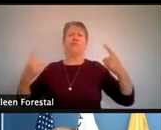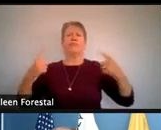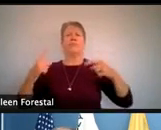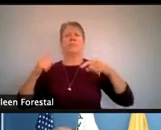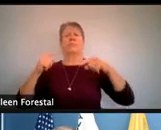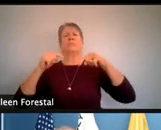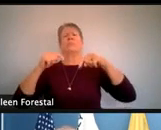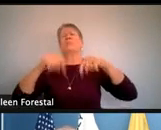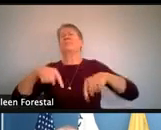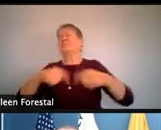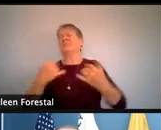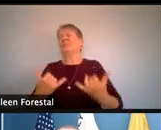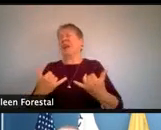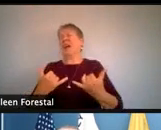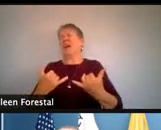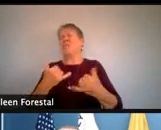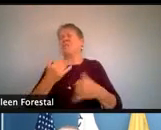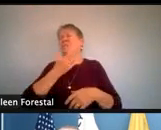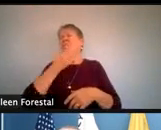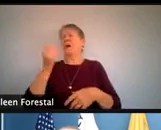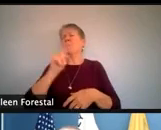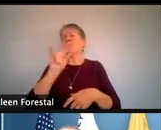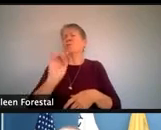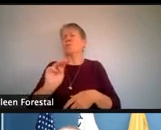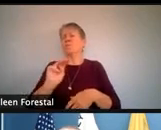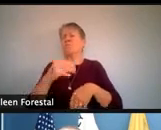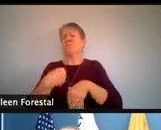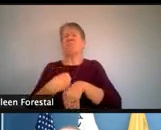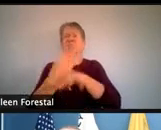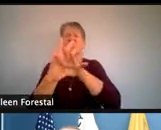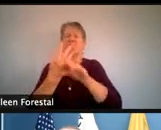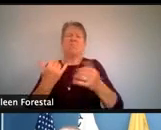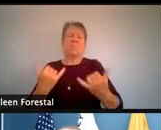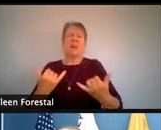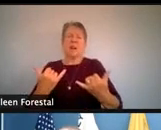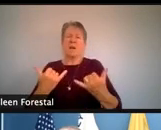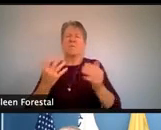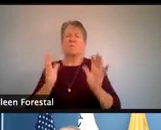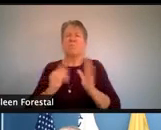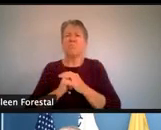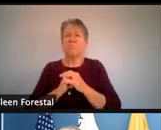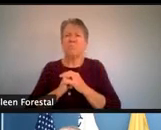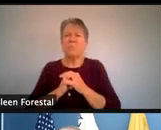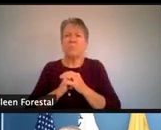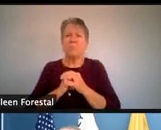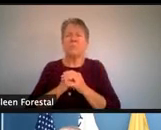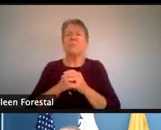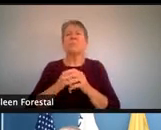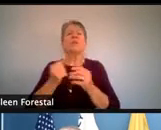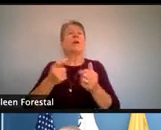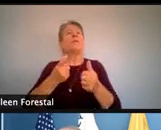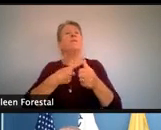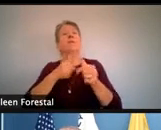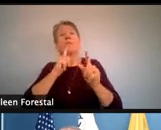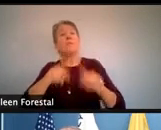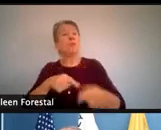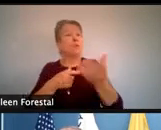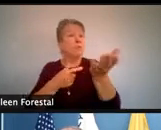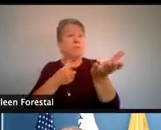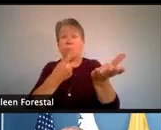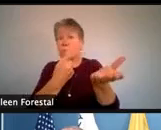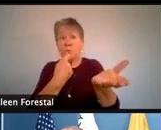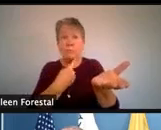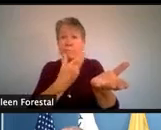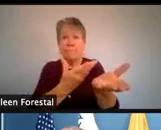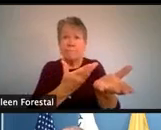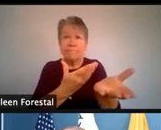you. Okay, we're going to start with Daniel Munoz. Hey, Daniel. Hey, Governor, can you hear me?